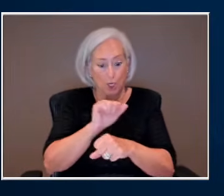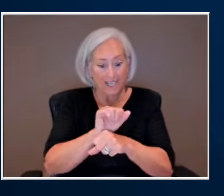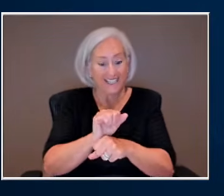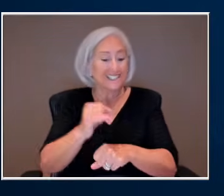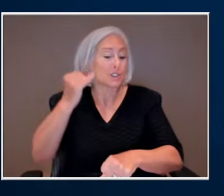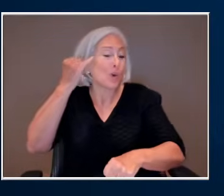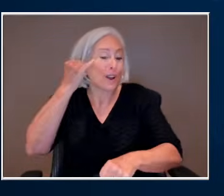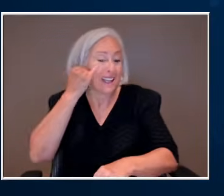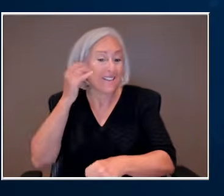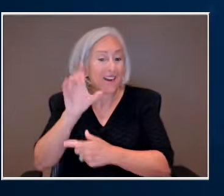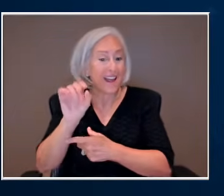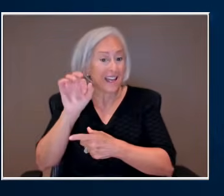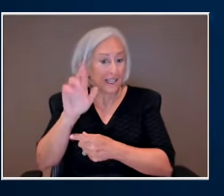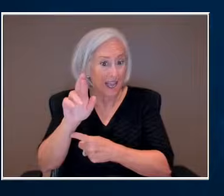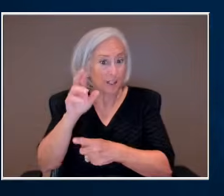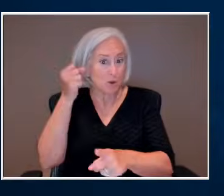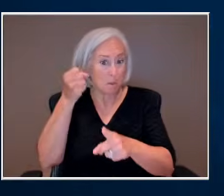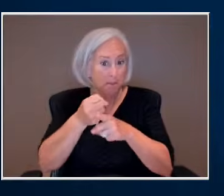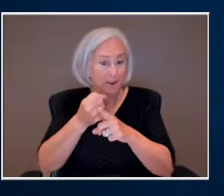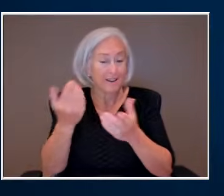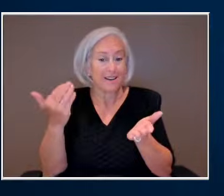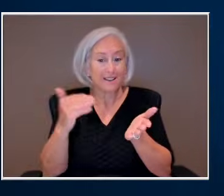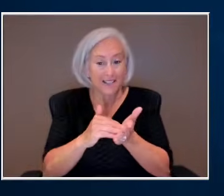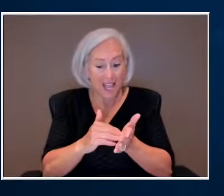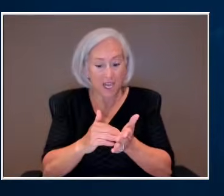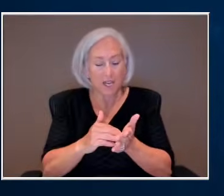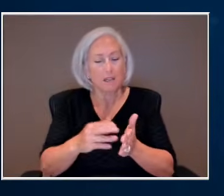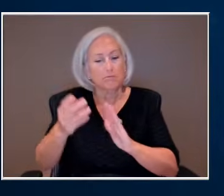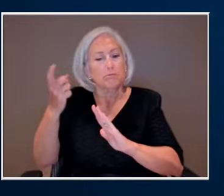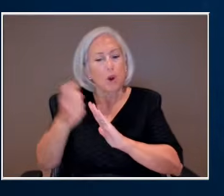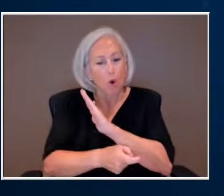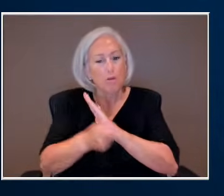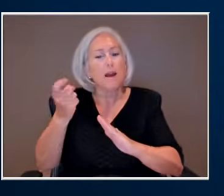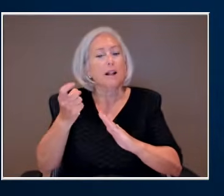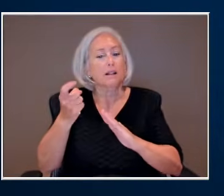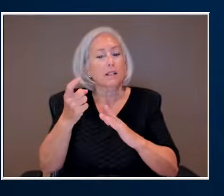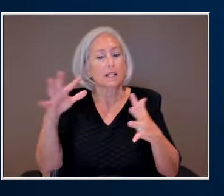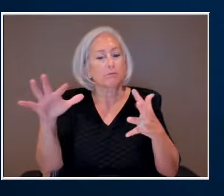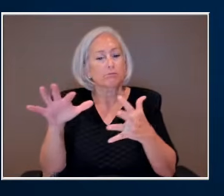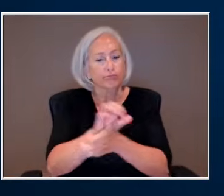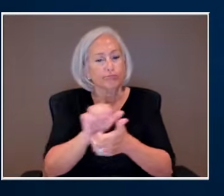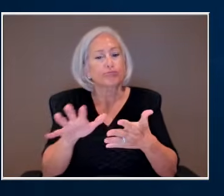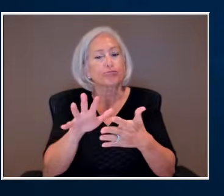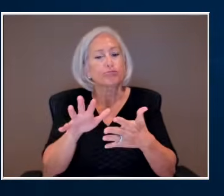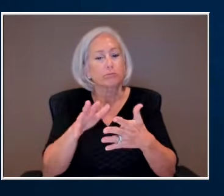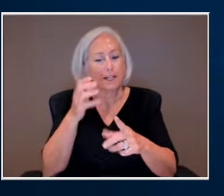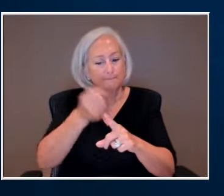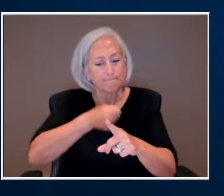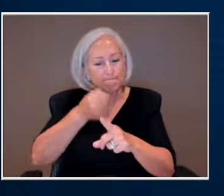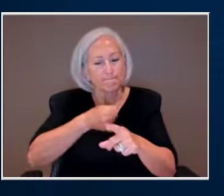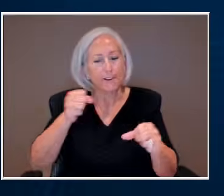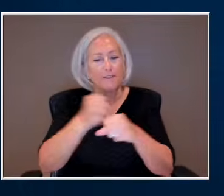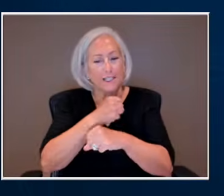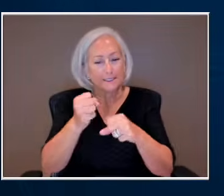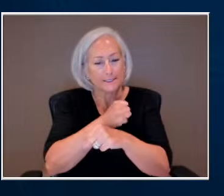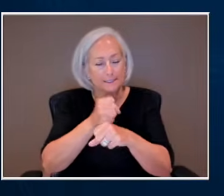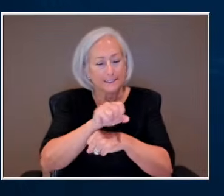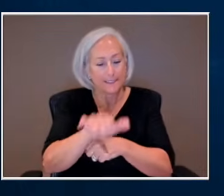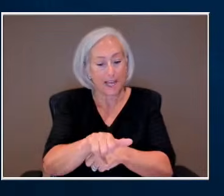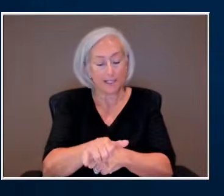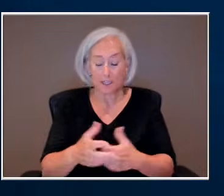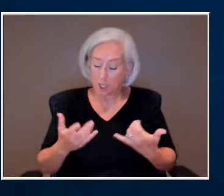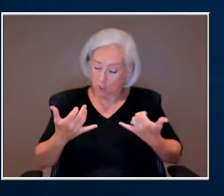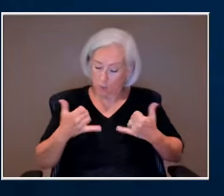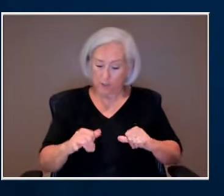remission as long as possible. So we think this effectiveness is really great, and as Dr. Ahmed, there's a lot of need to improve it. It's a really